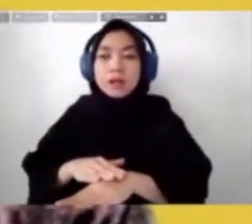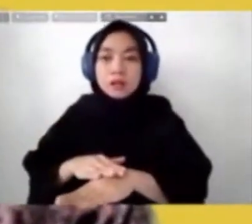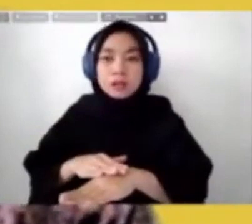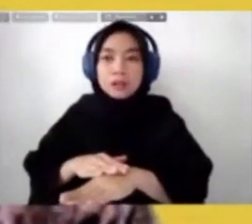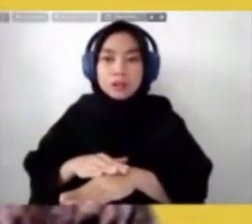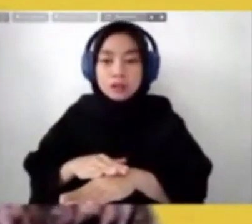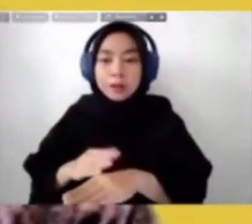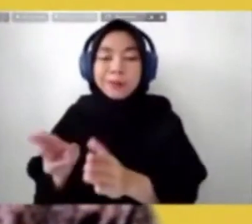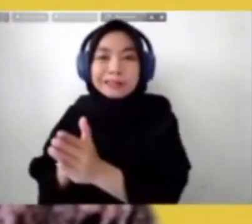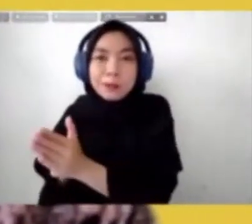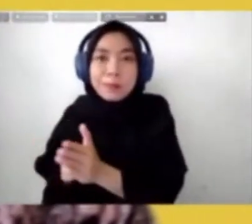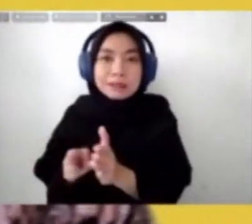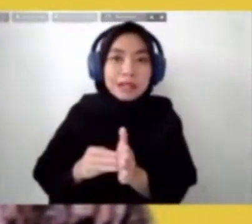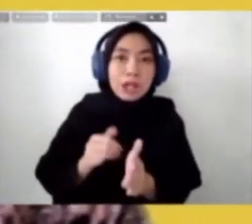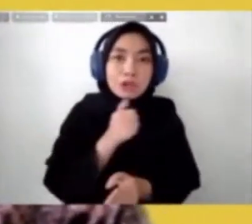the community that